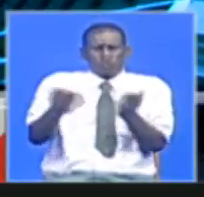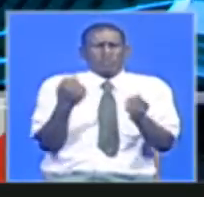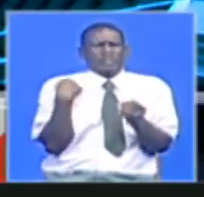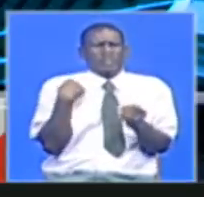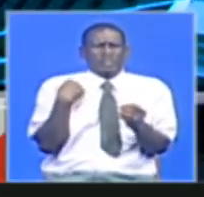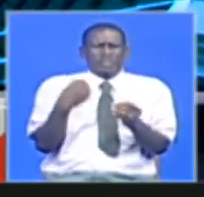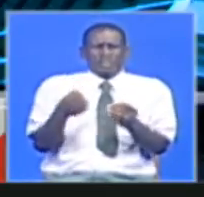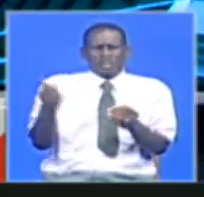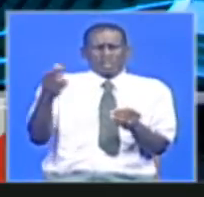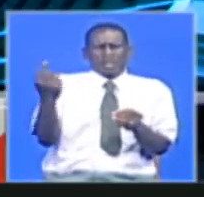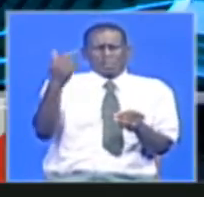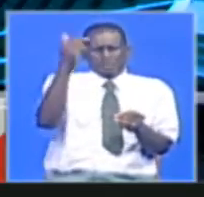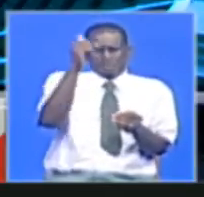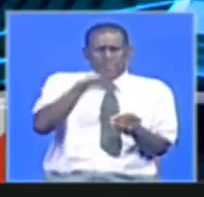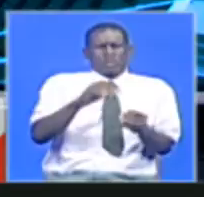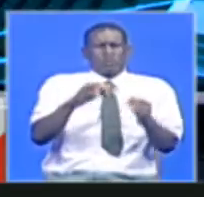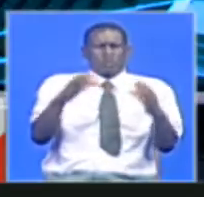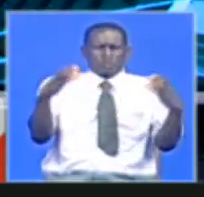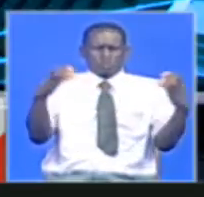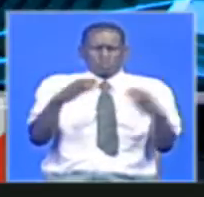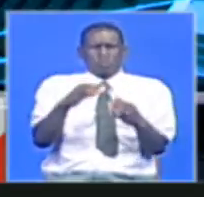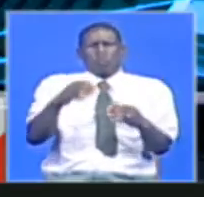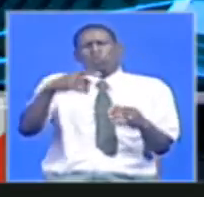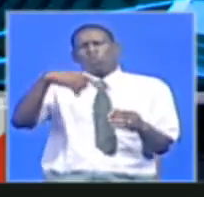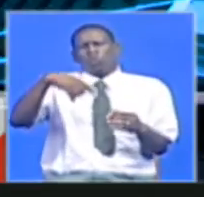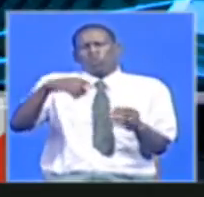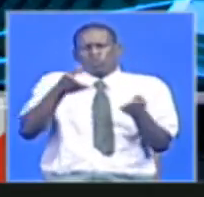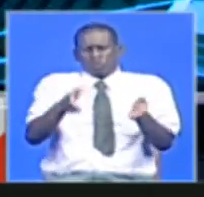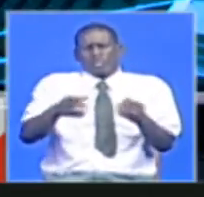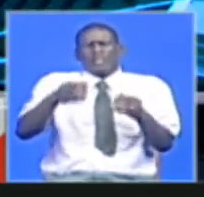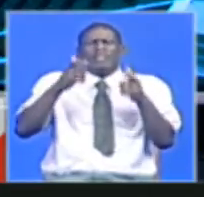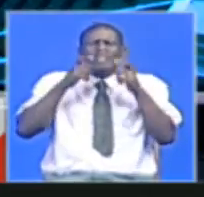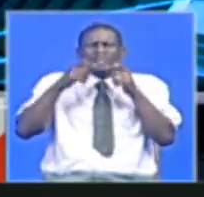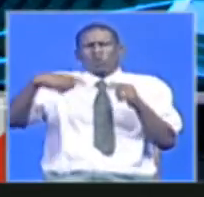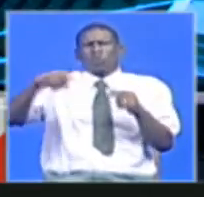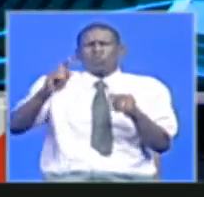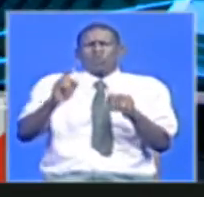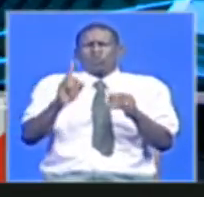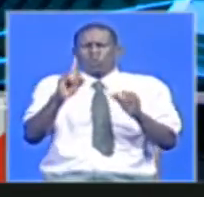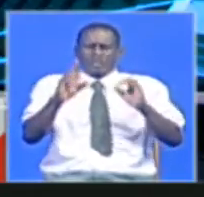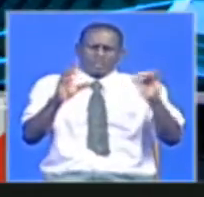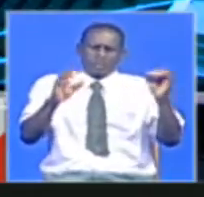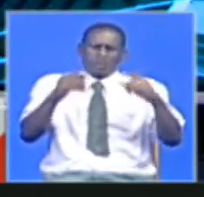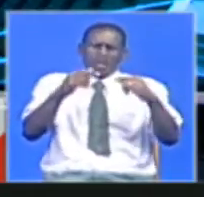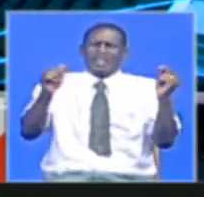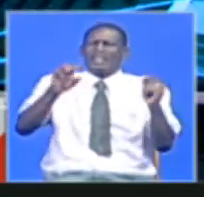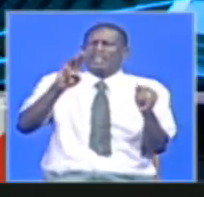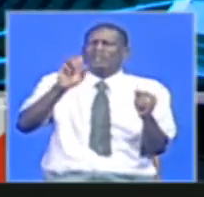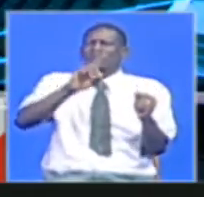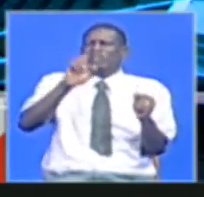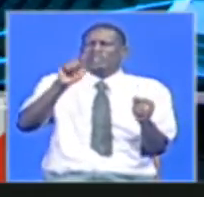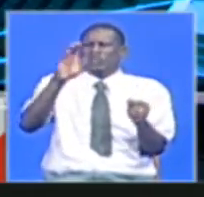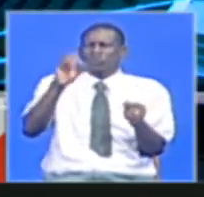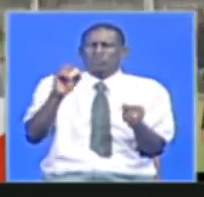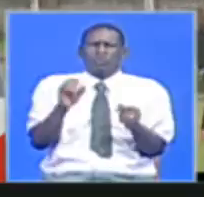on a 1-0 winning note against Wazito in Wednesday's Kenyan Premier League action. Warothe Kiru